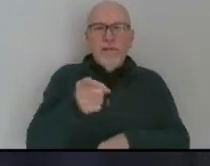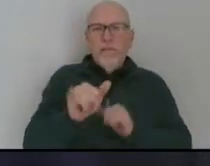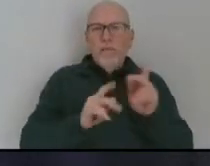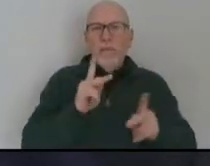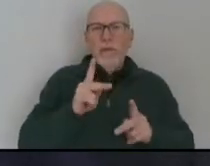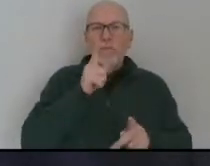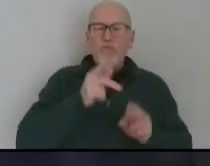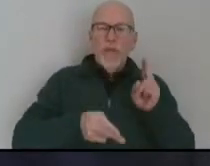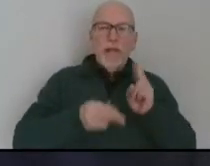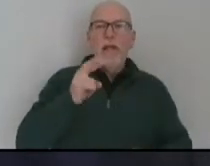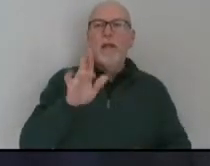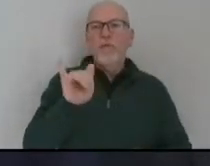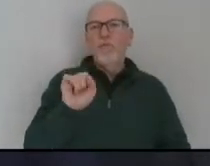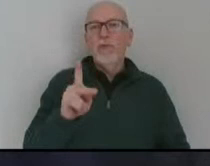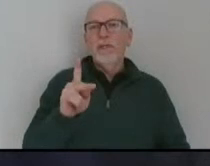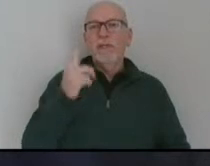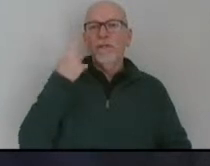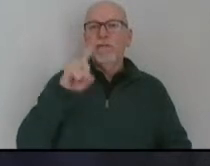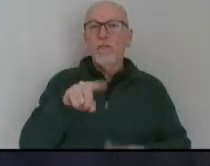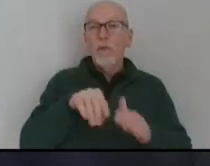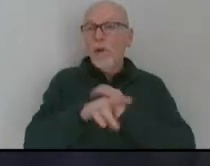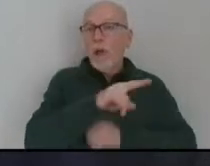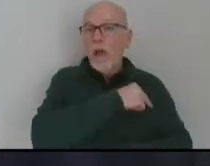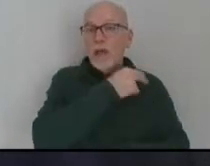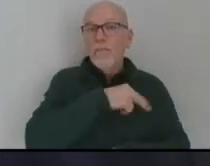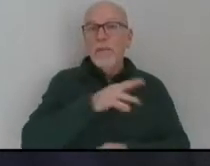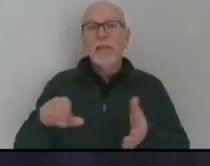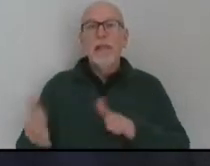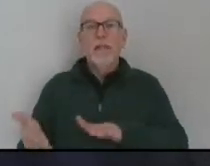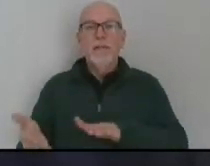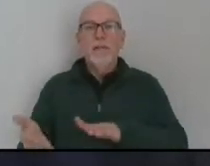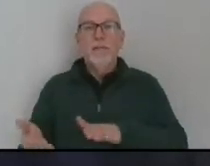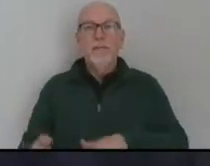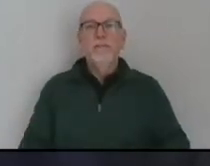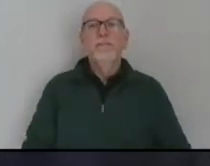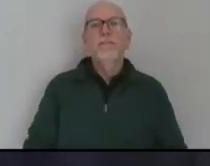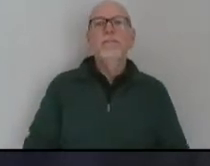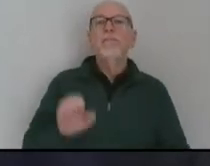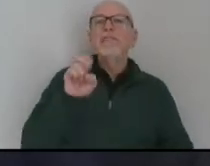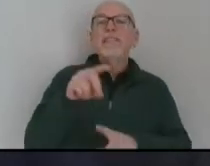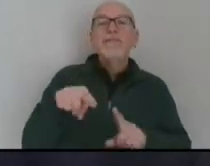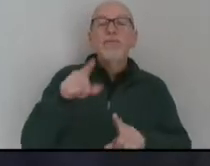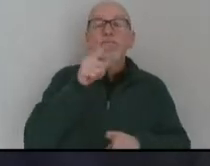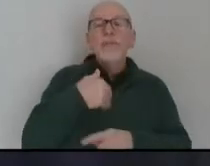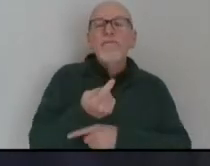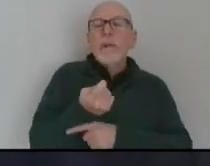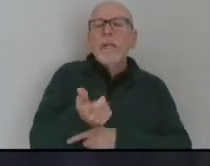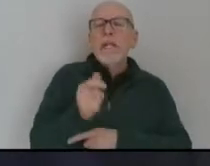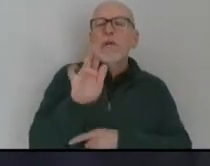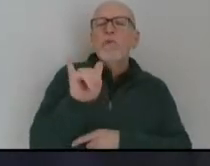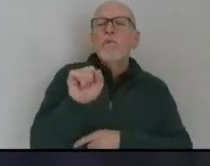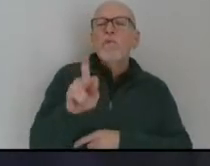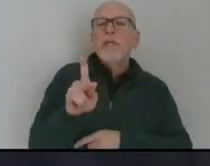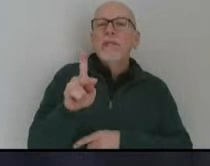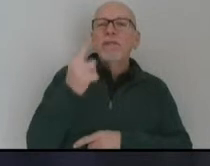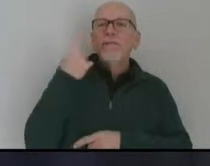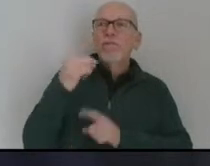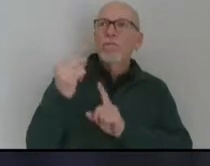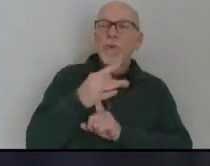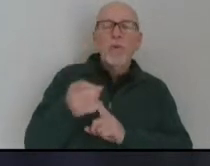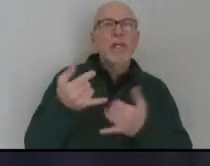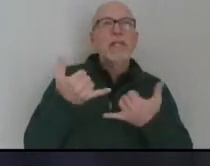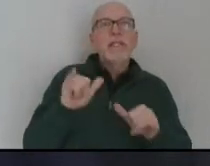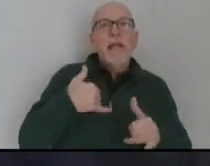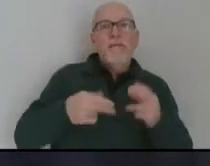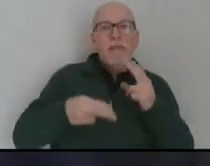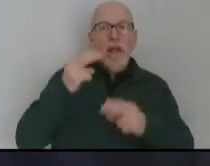the highest risk of hospitalizations and death. Even people with very minimal risk of exposure still have a much higher